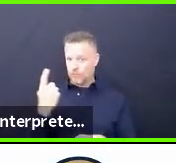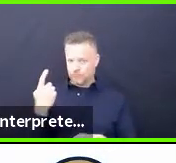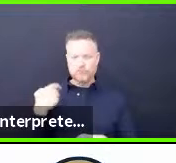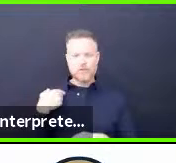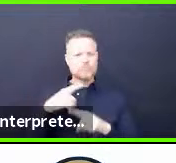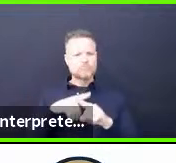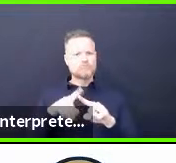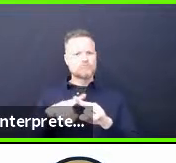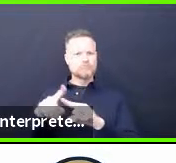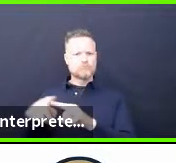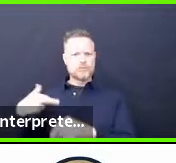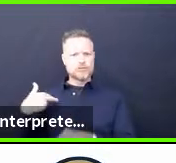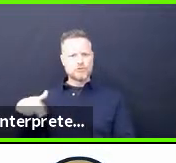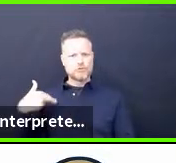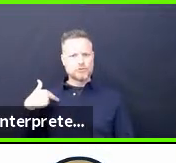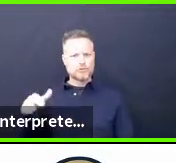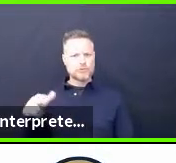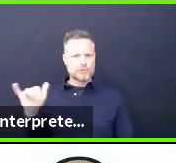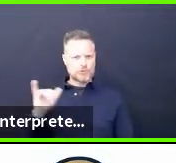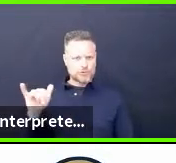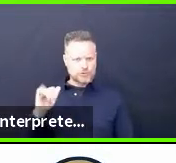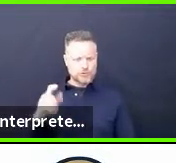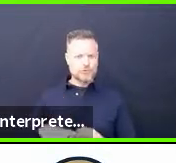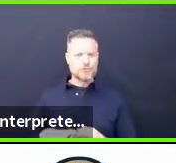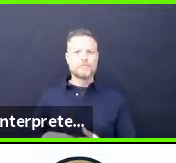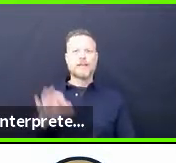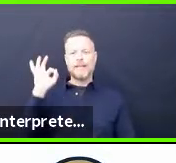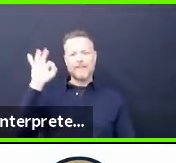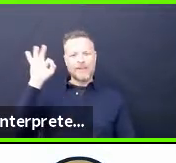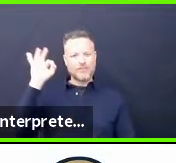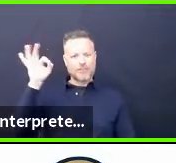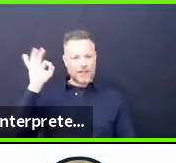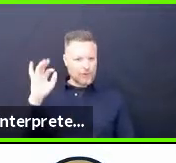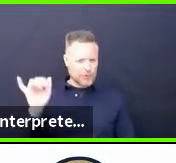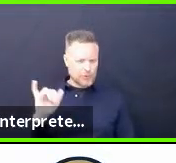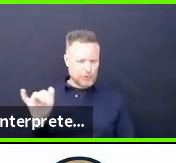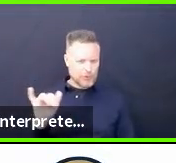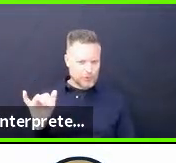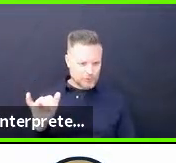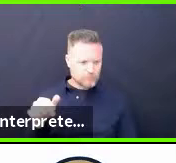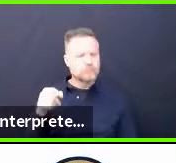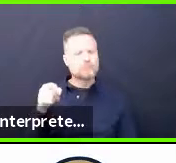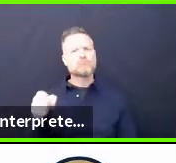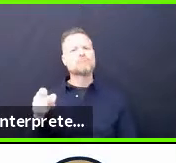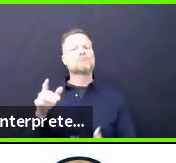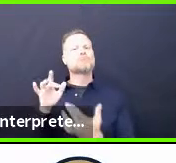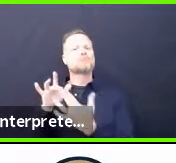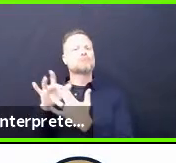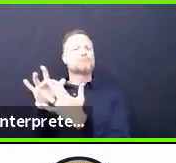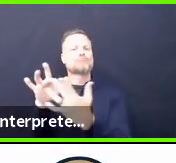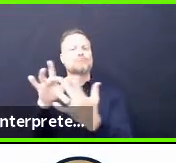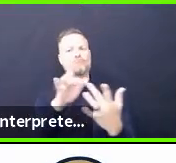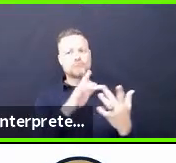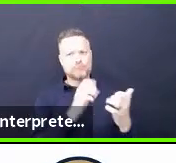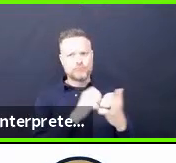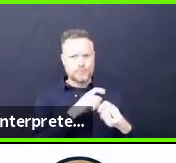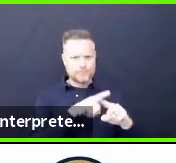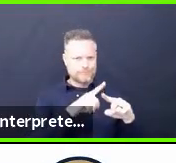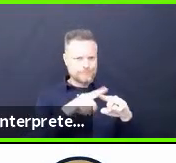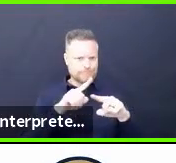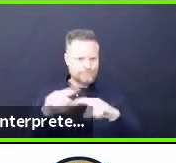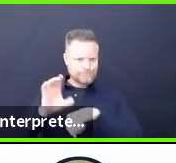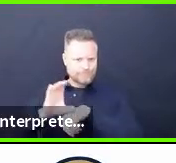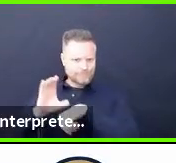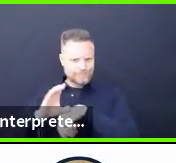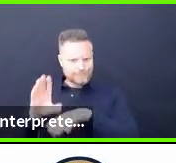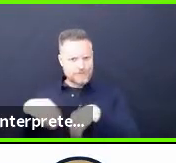other religions, evangelical religions. So they have been going out to different ones and delivering